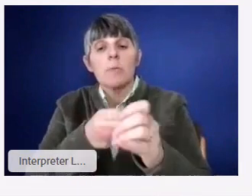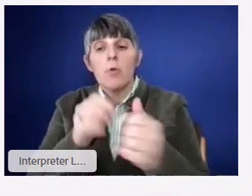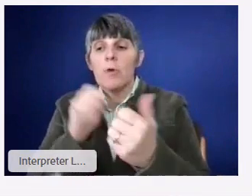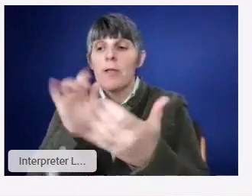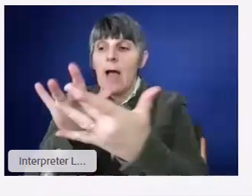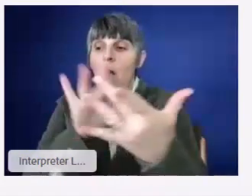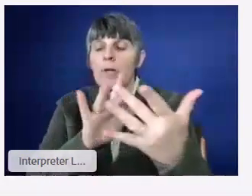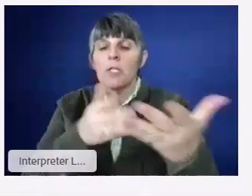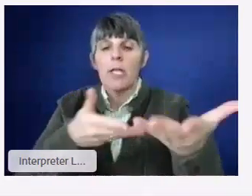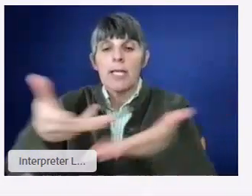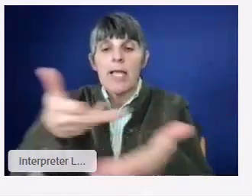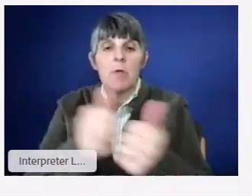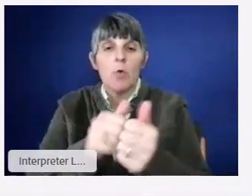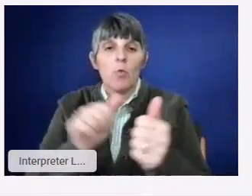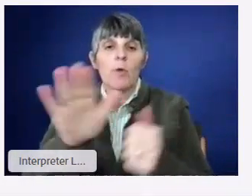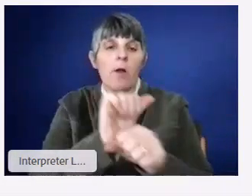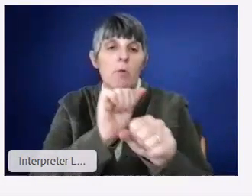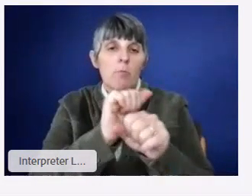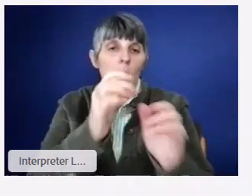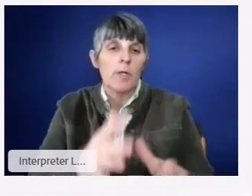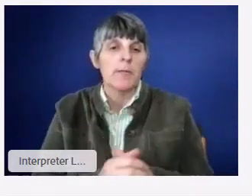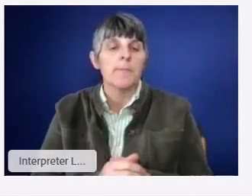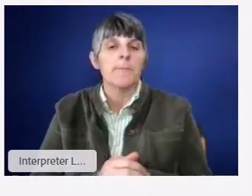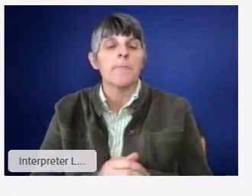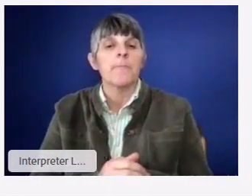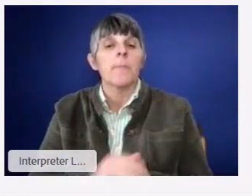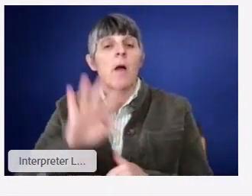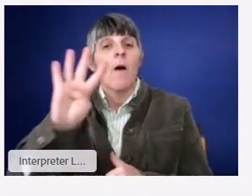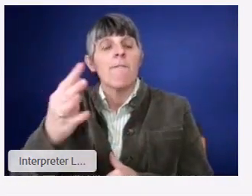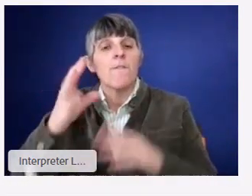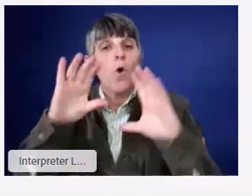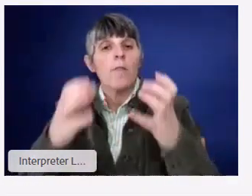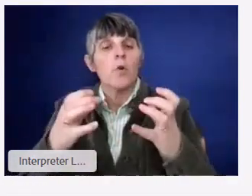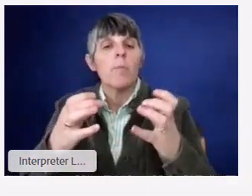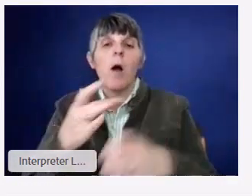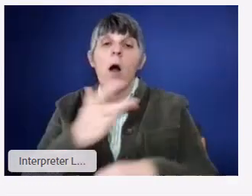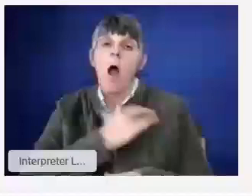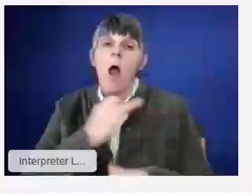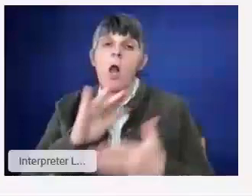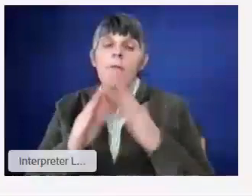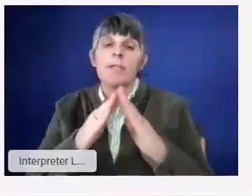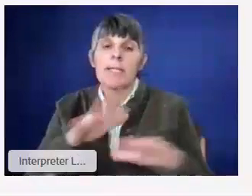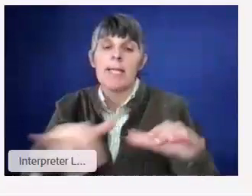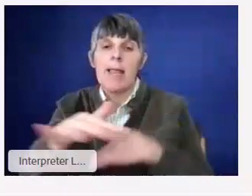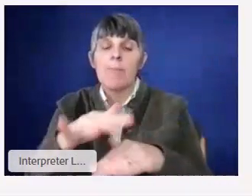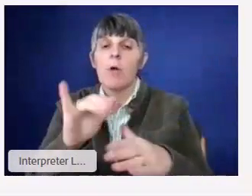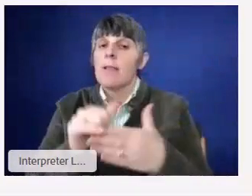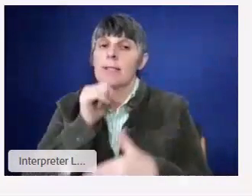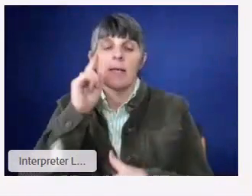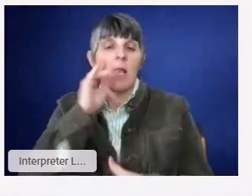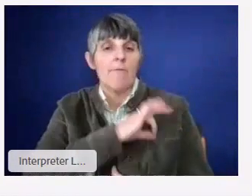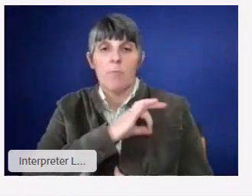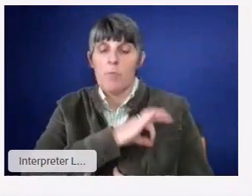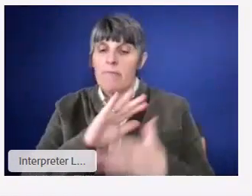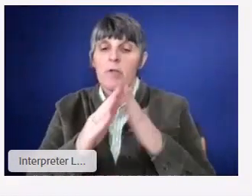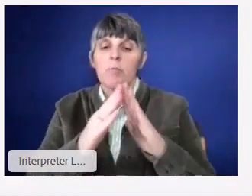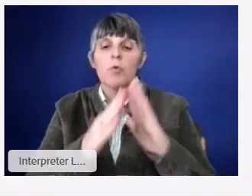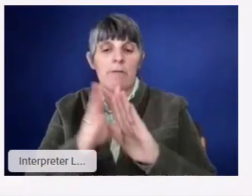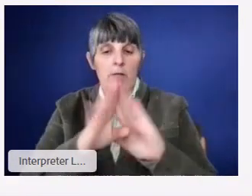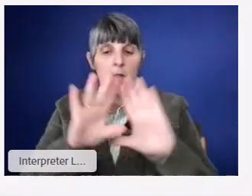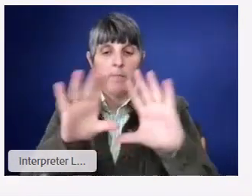efforts with their employees and visitors. The fourth group is Heart of the City Neighborhood, which is a not-for-profit community development